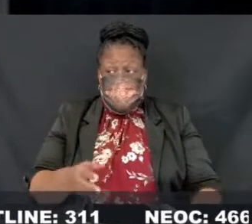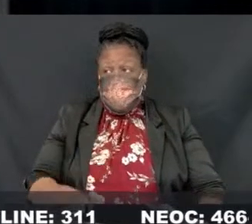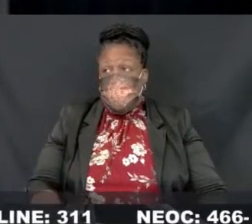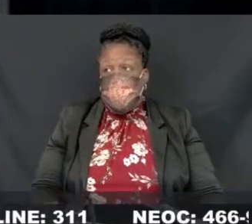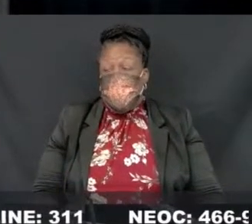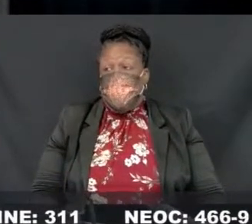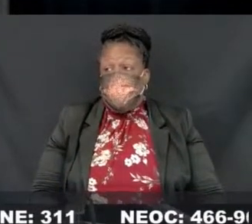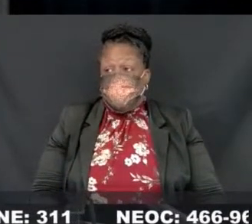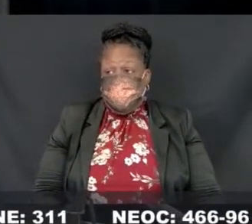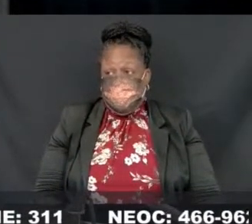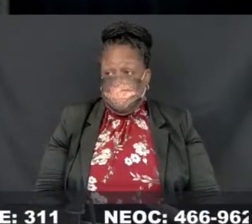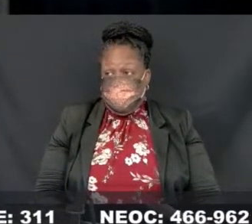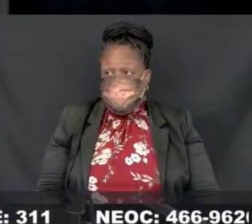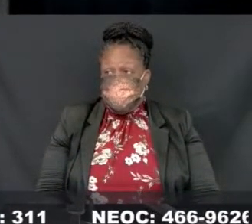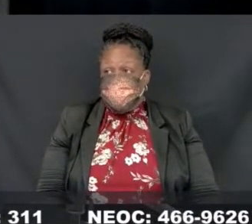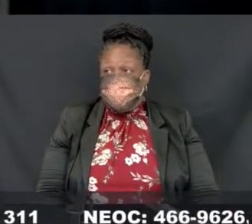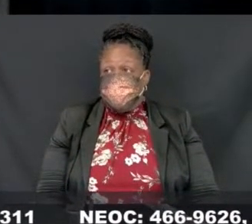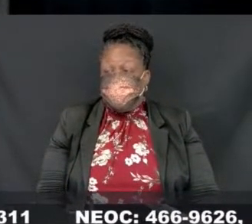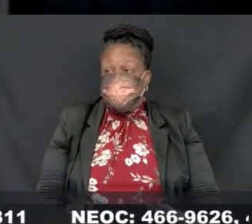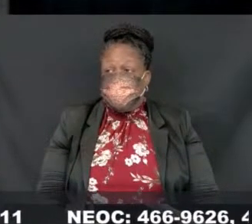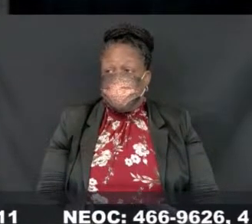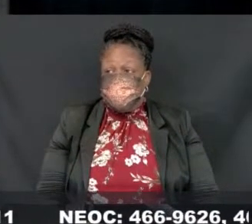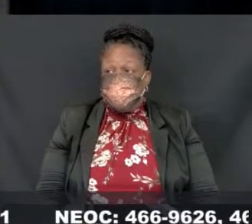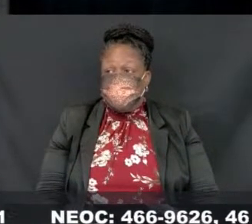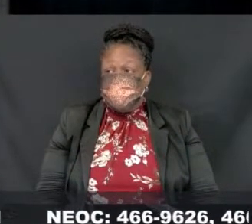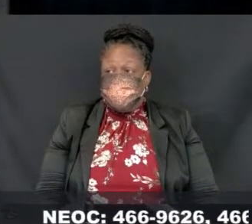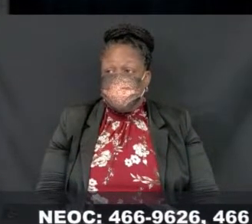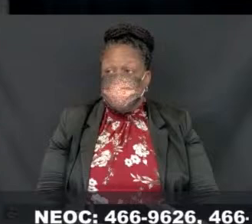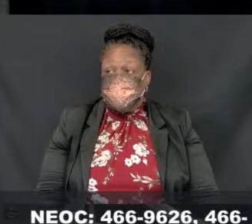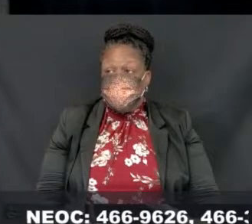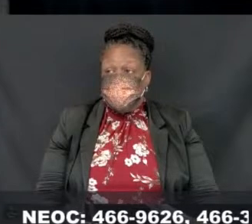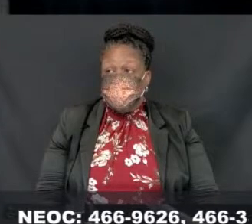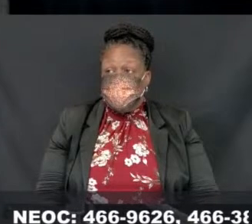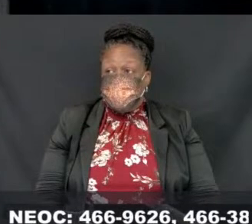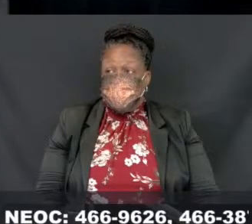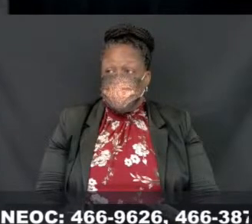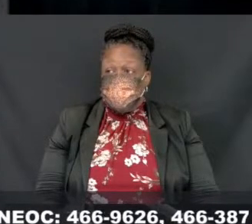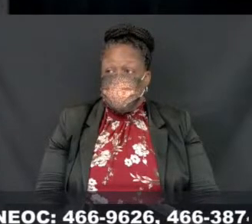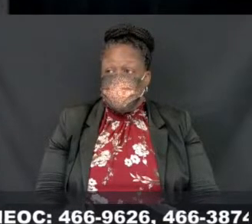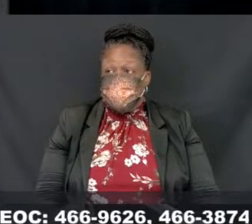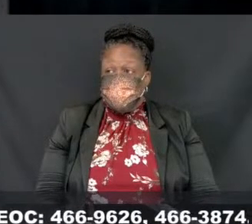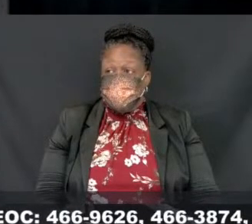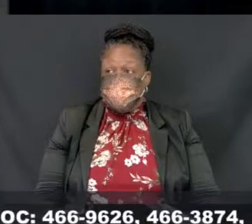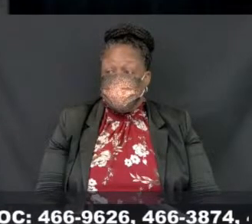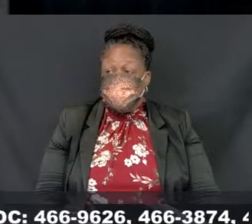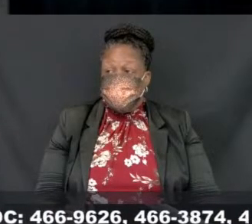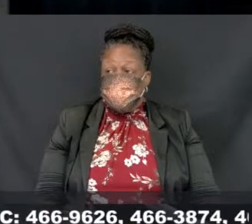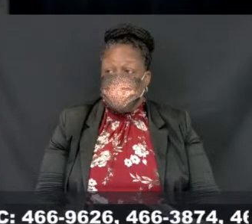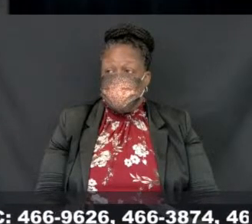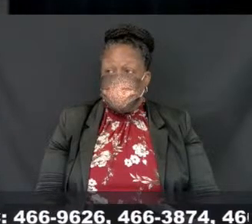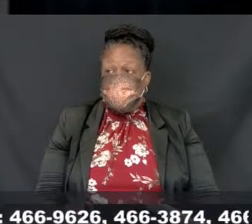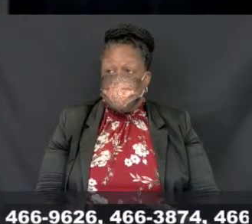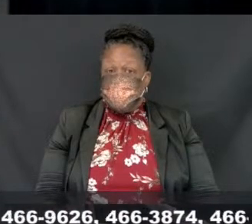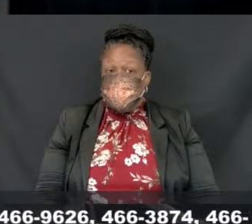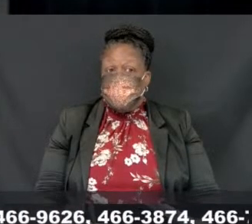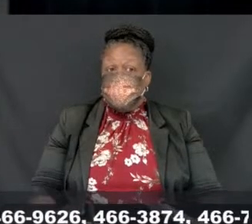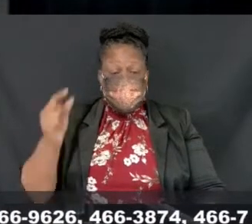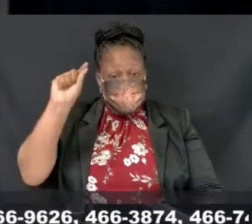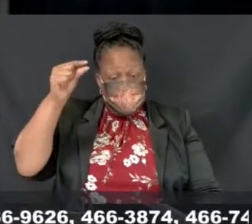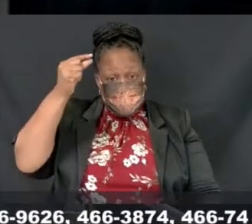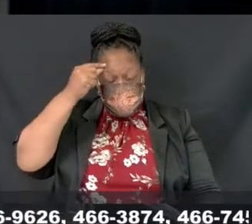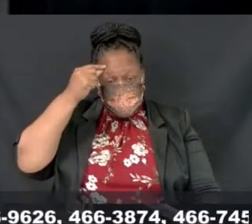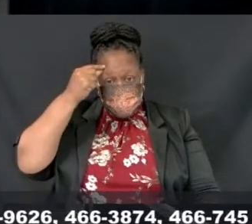same will hold for the COVID-19 vaccine. Yes, the vaccines come at a cost to the government, but to the people